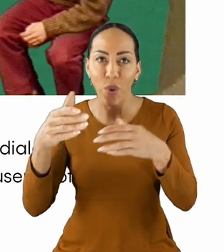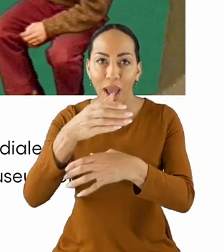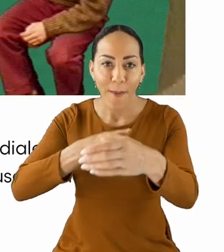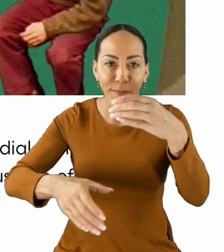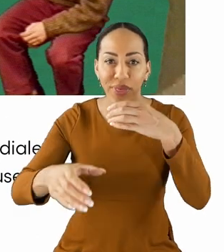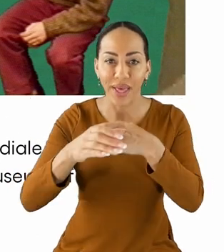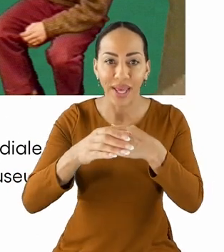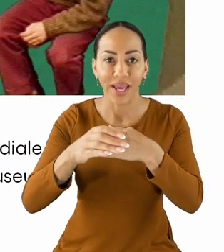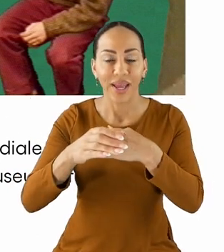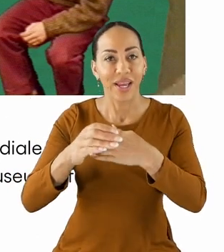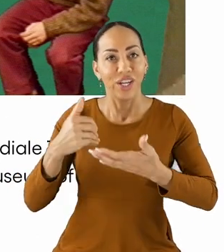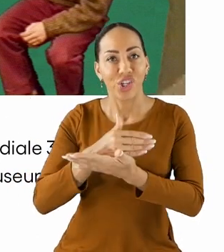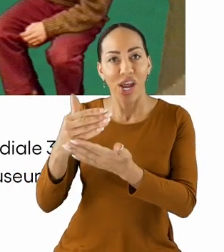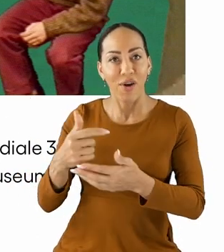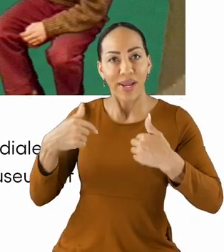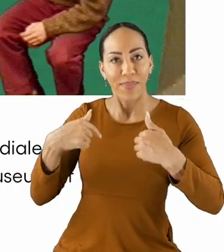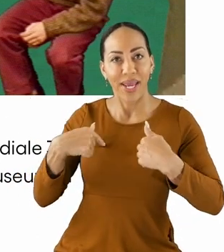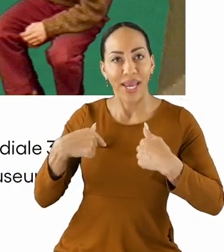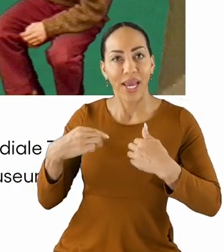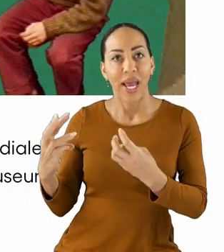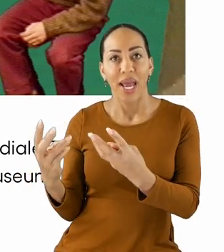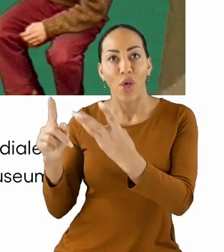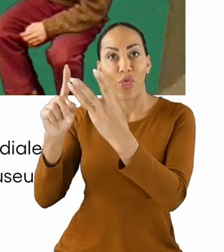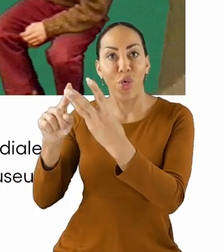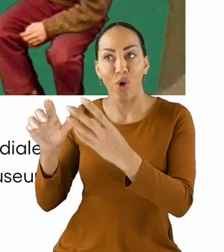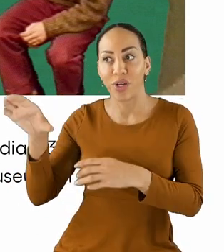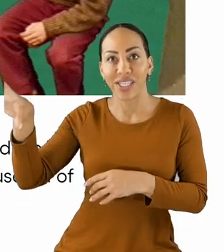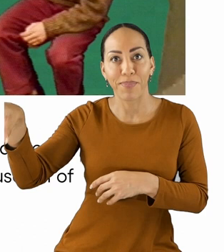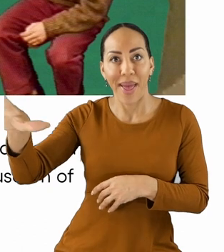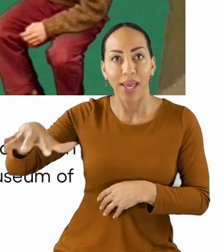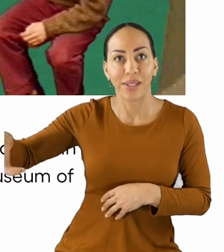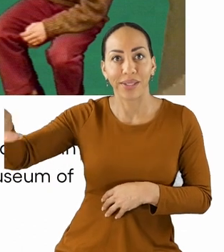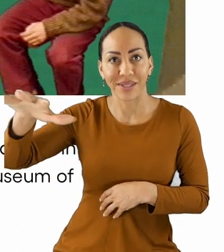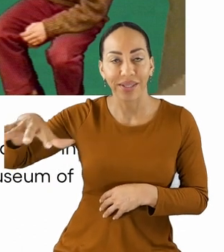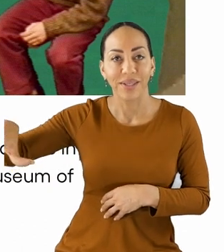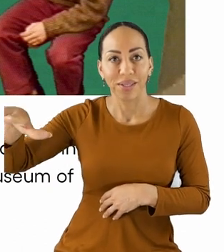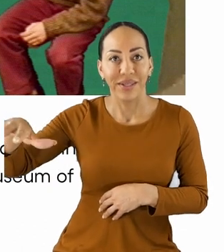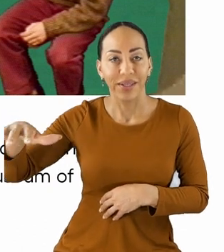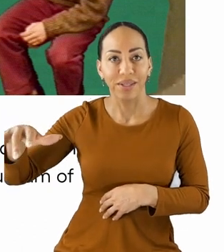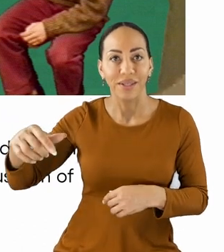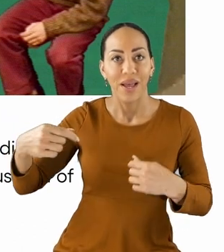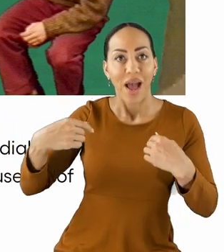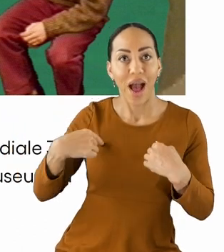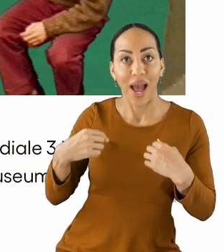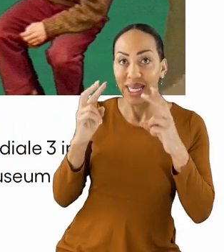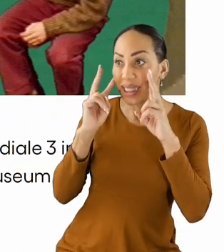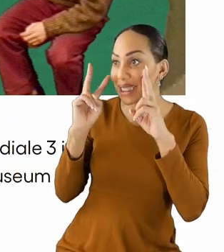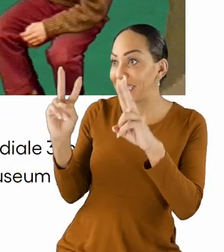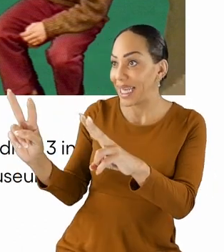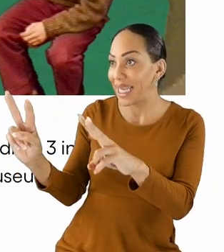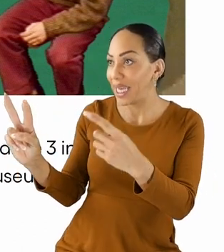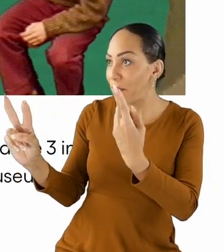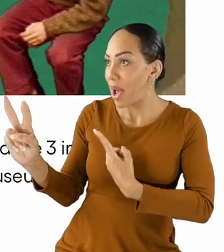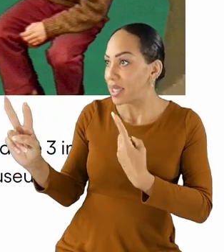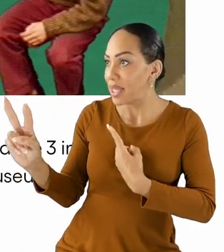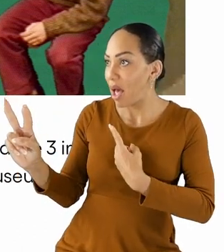of sharing our presence in a third space environment from a single viewpoint. So literally seeing something from someone else's